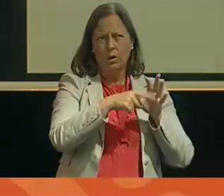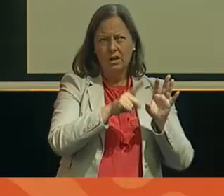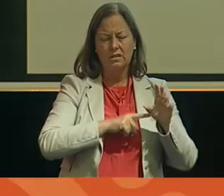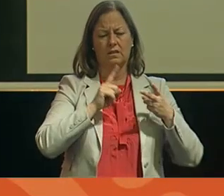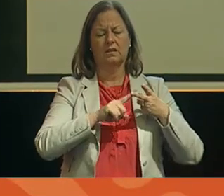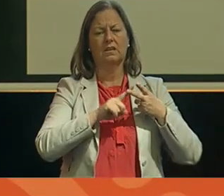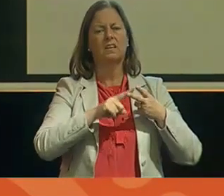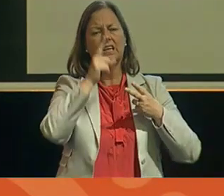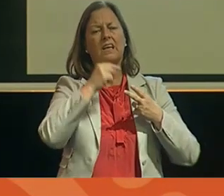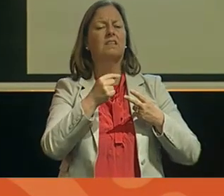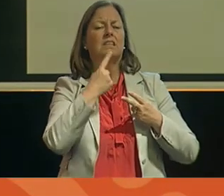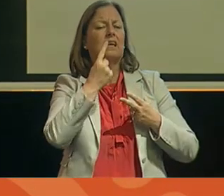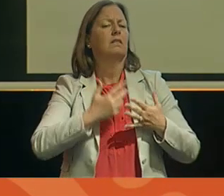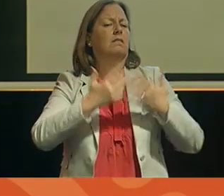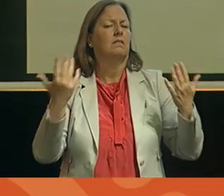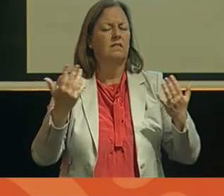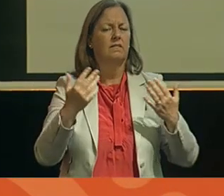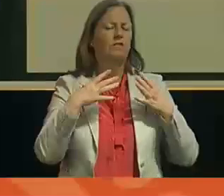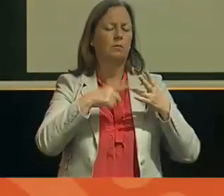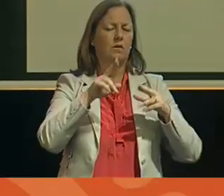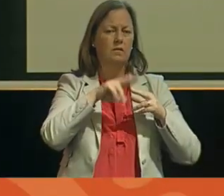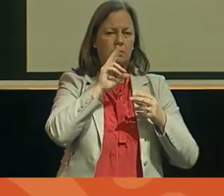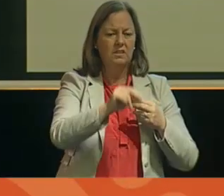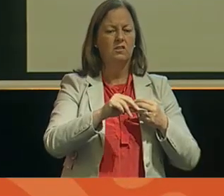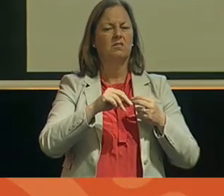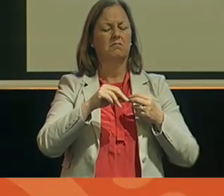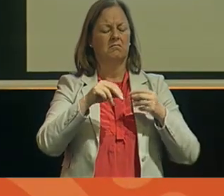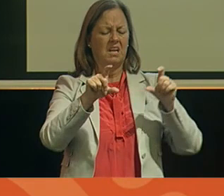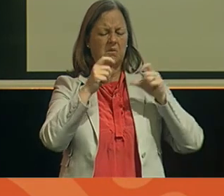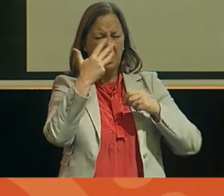speech, Article 9, Article 5, and equality again.